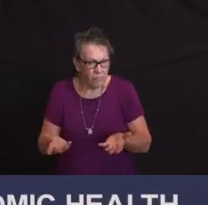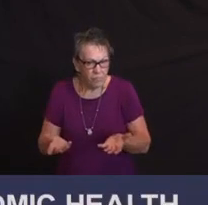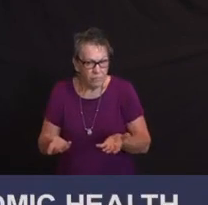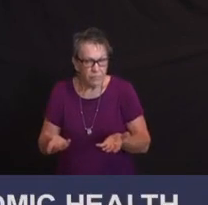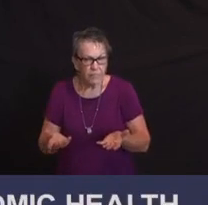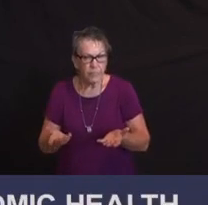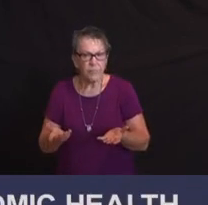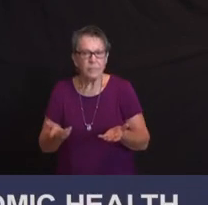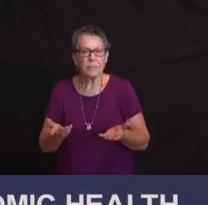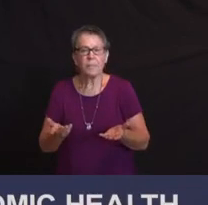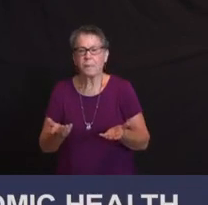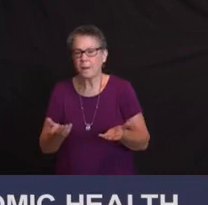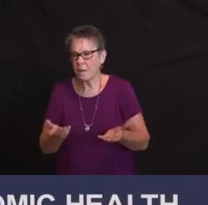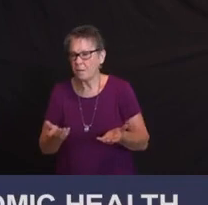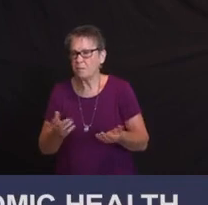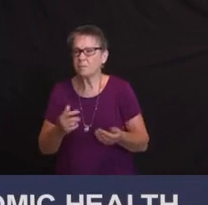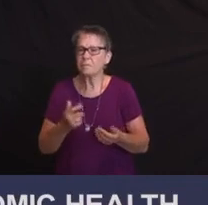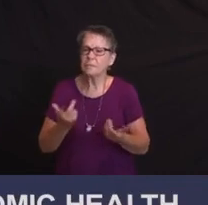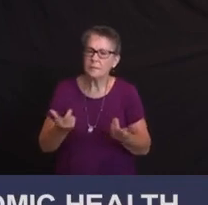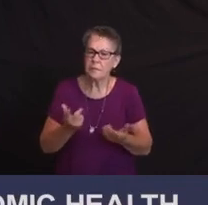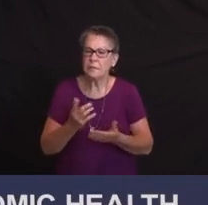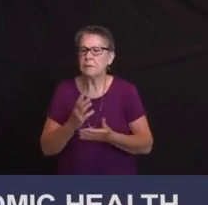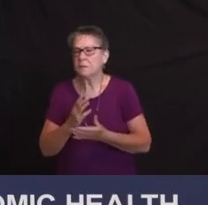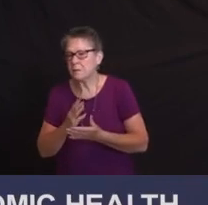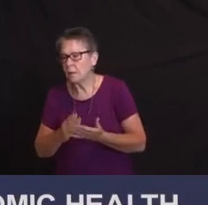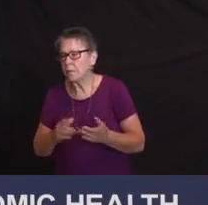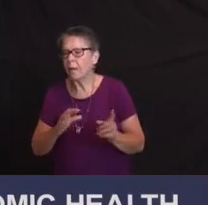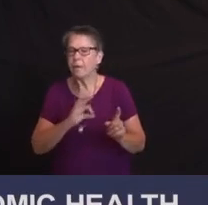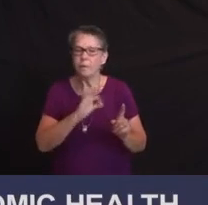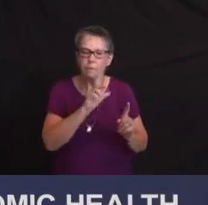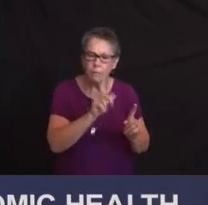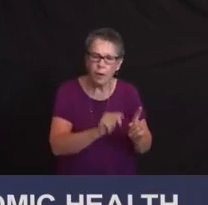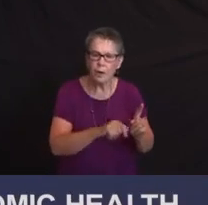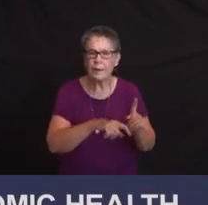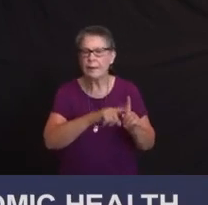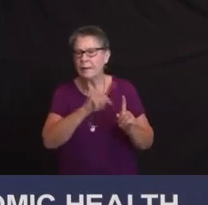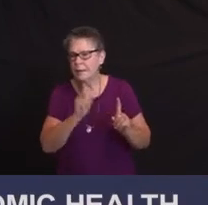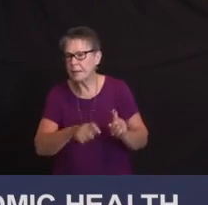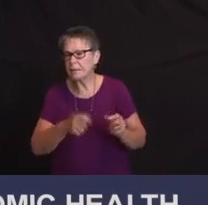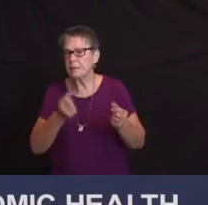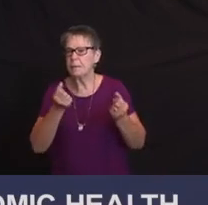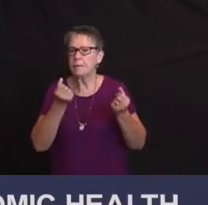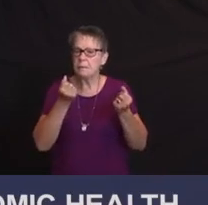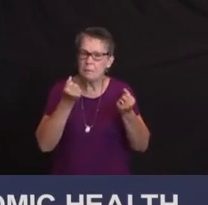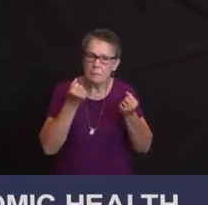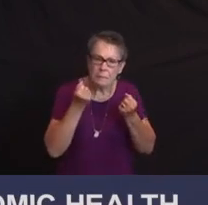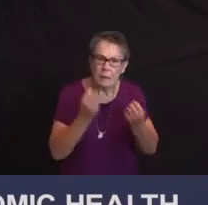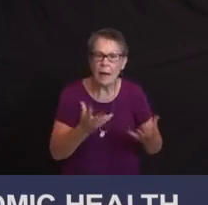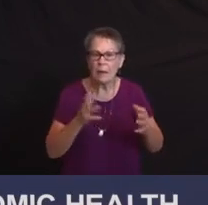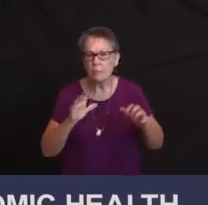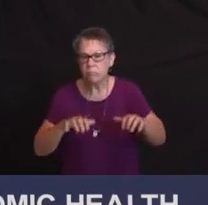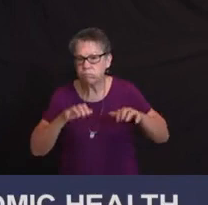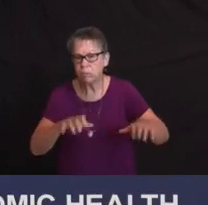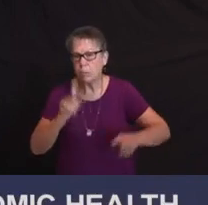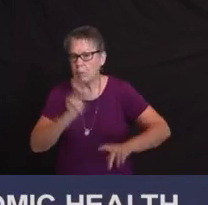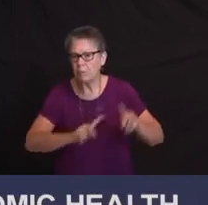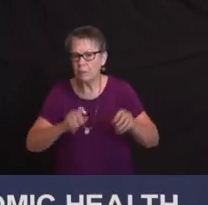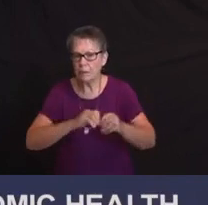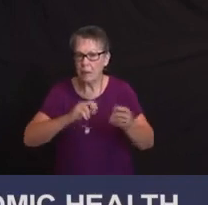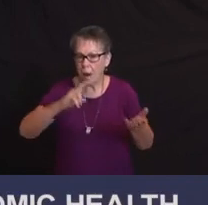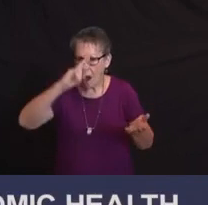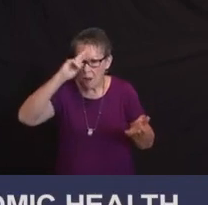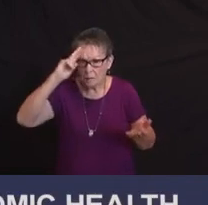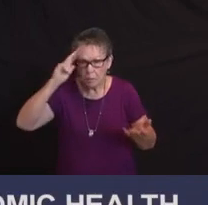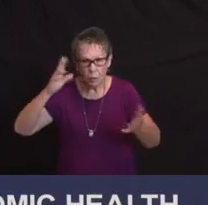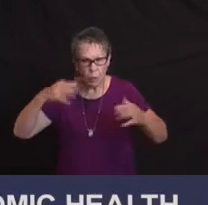mentioned Florida, just under 14,000 hospitalizations. Are our hospitals hearing a lot of asks